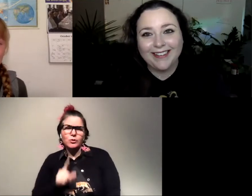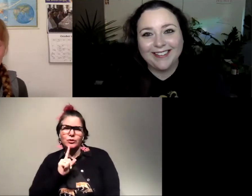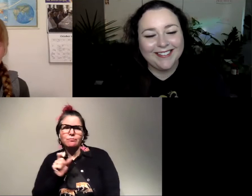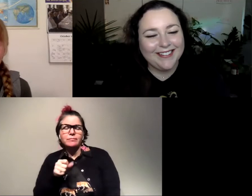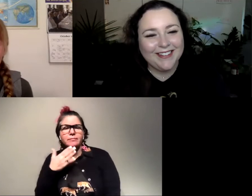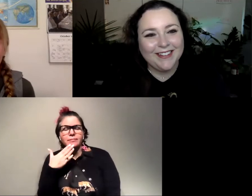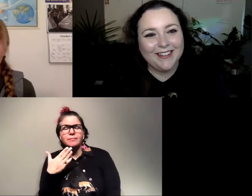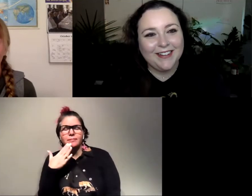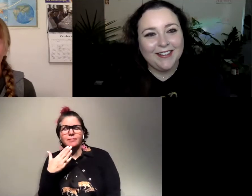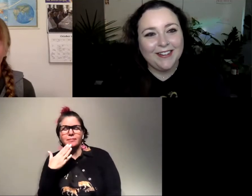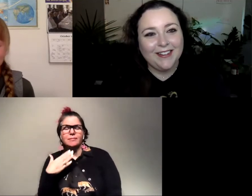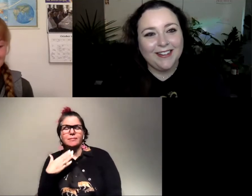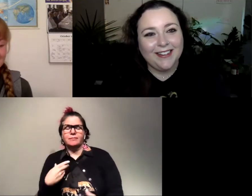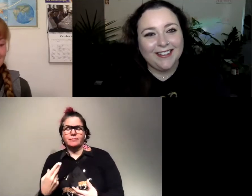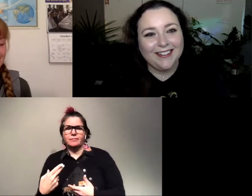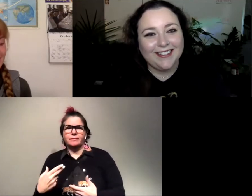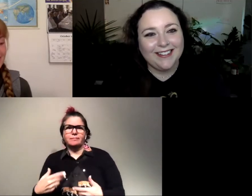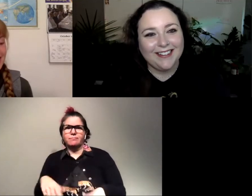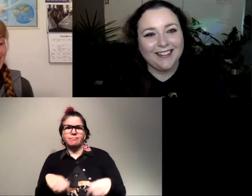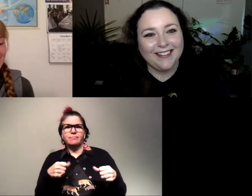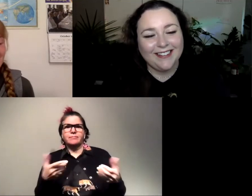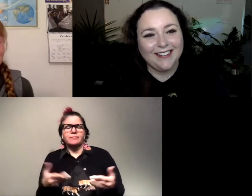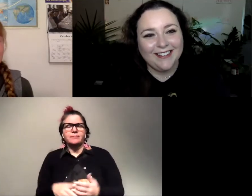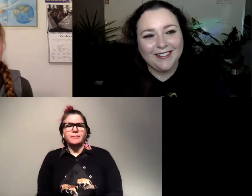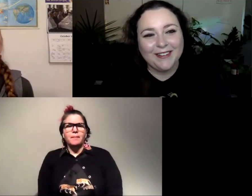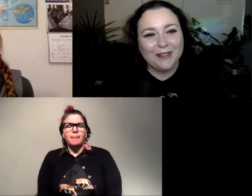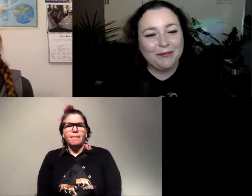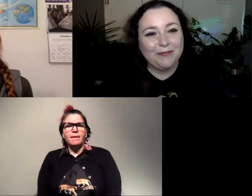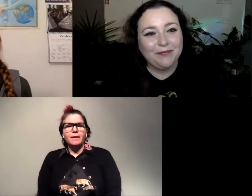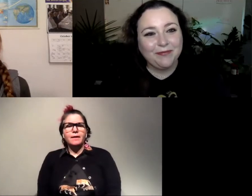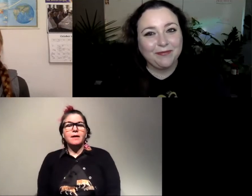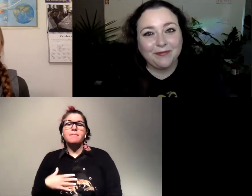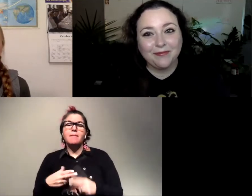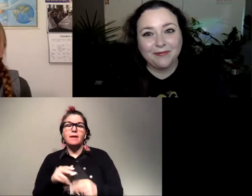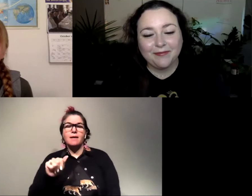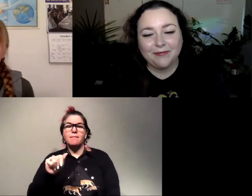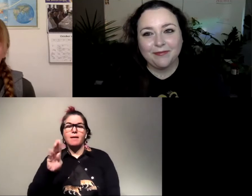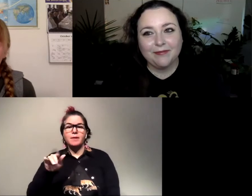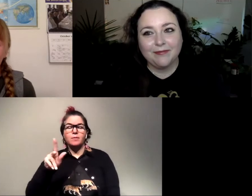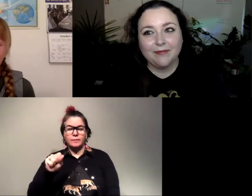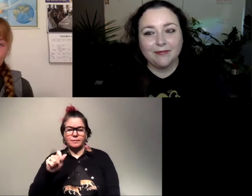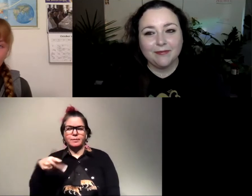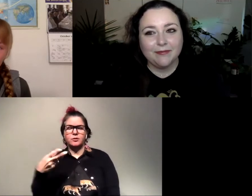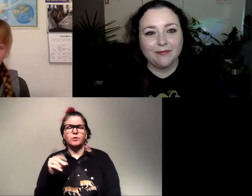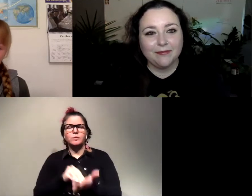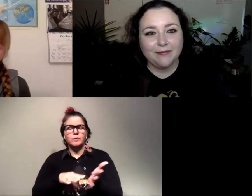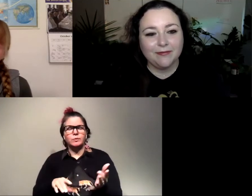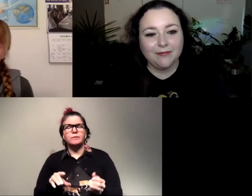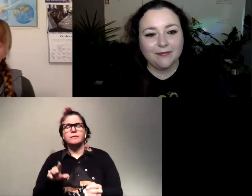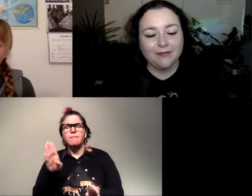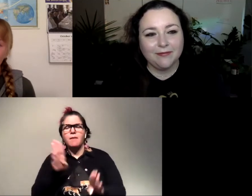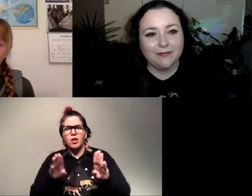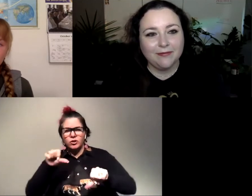you so much for having me. I am so excited to be here. So my name is Abby Lewis. I am a PhD student in the Biological